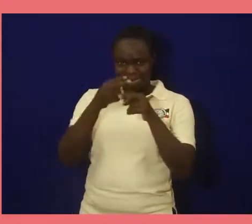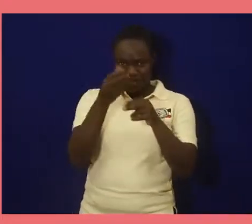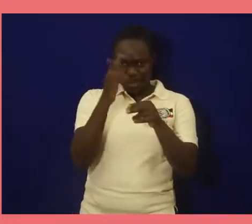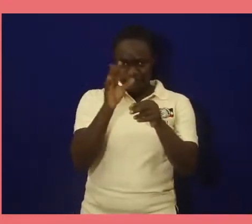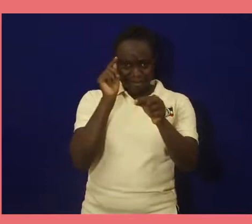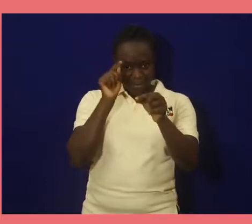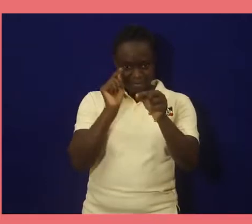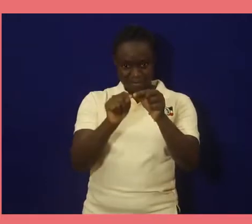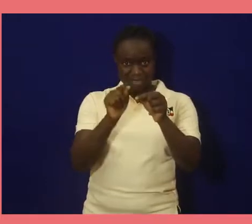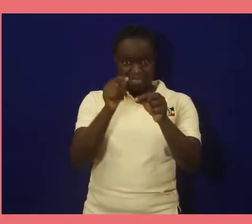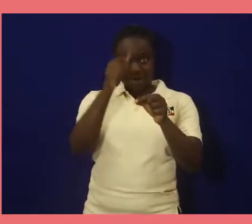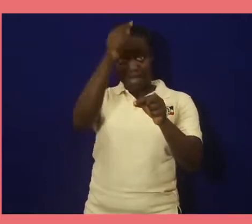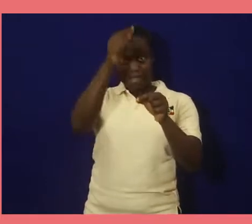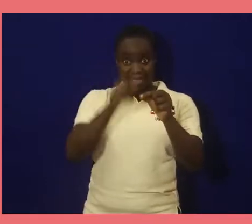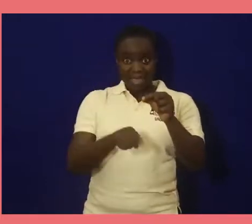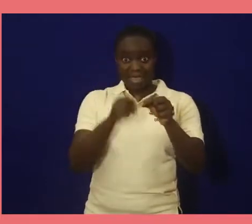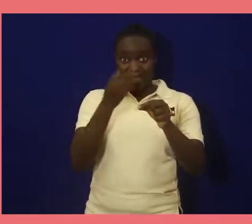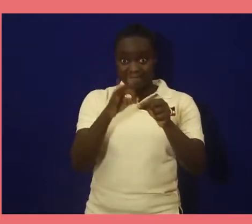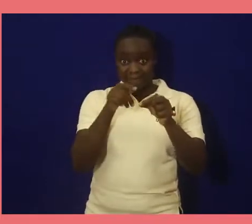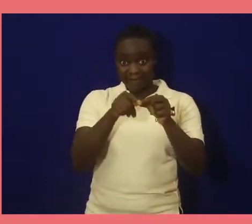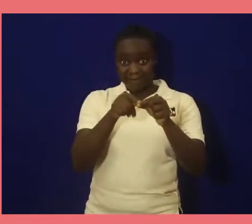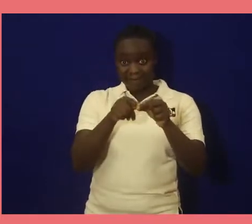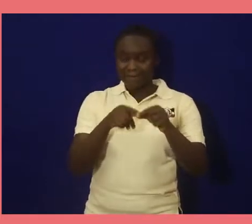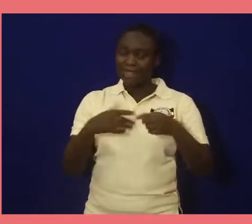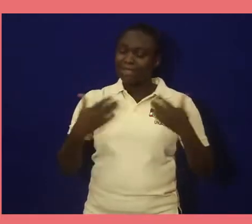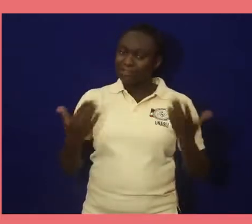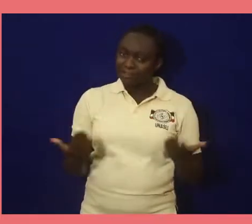Principal focus, F. So, dear learner,